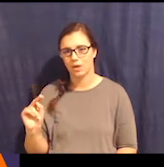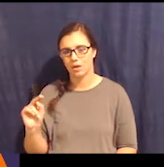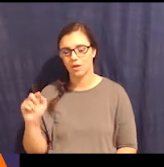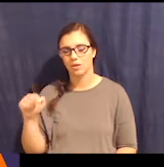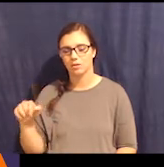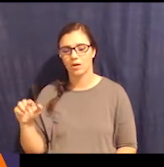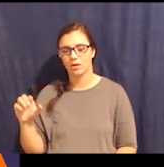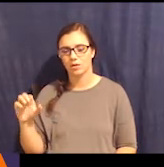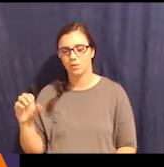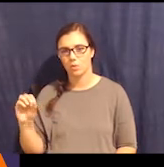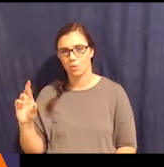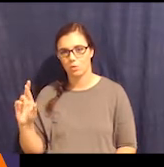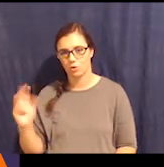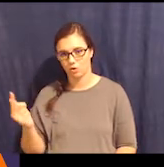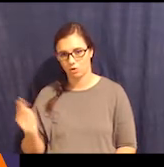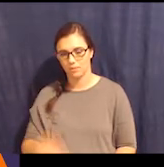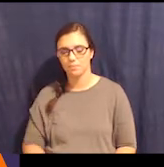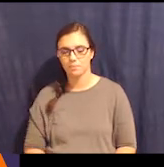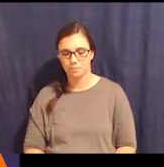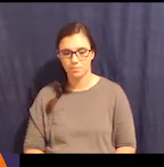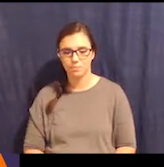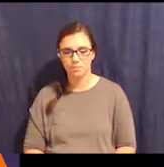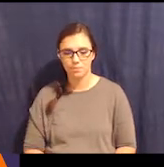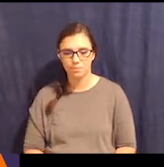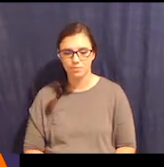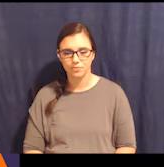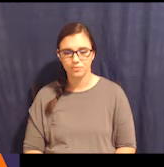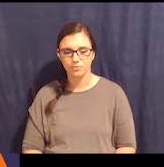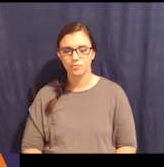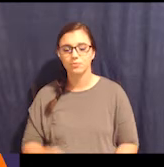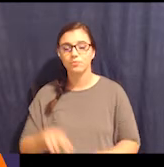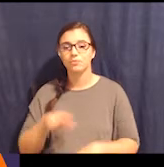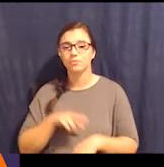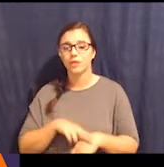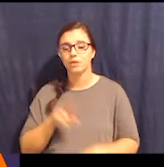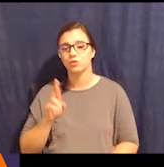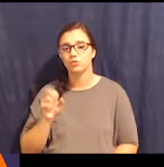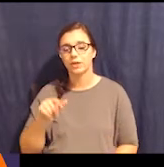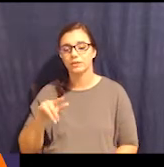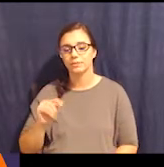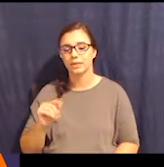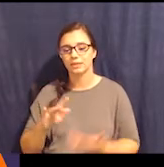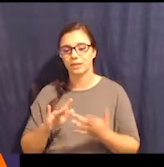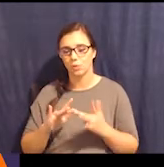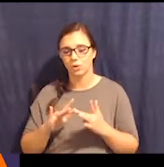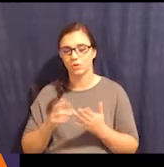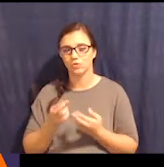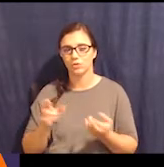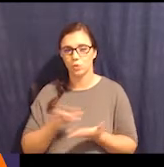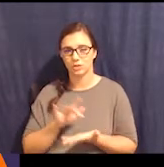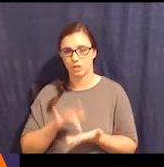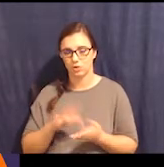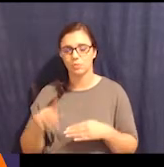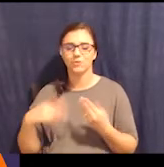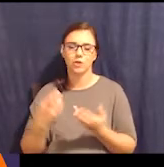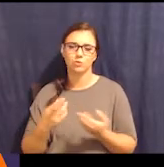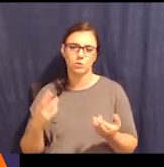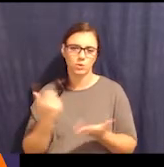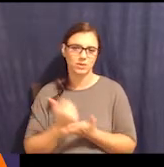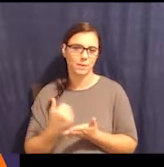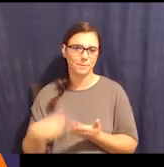The National Respite Network and Resource Center provides resources to help you find respite care in your